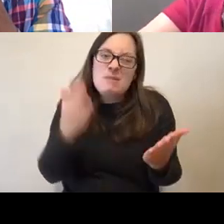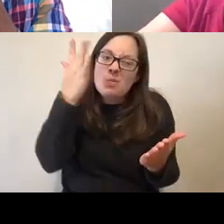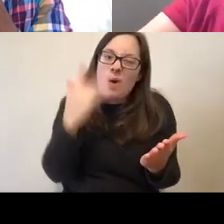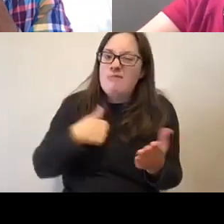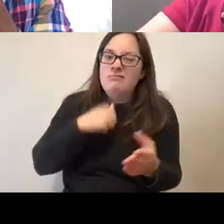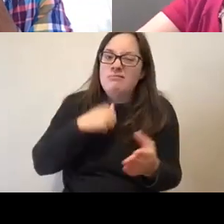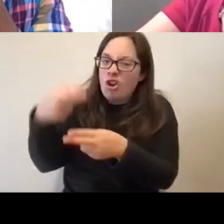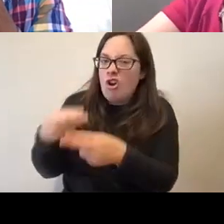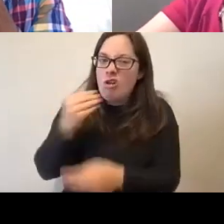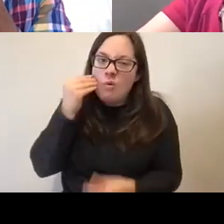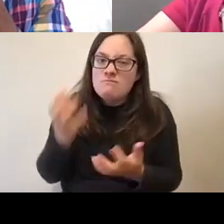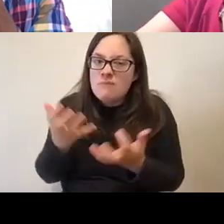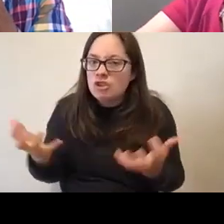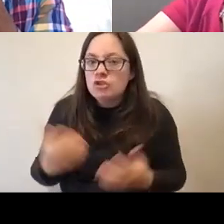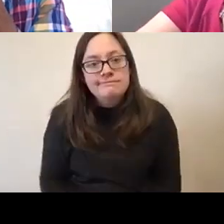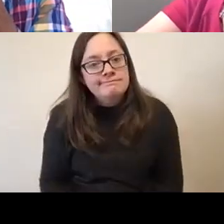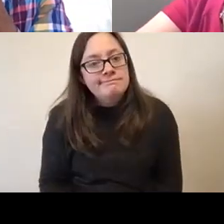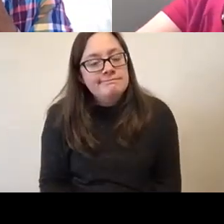others.